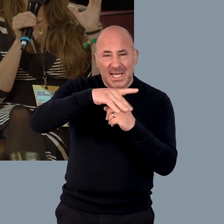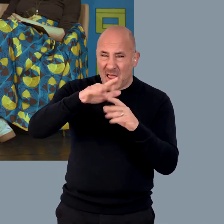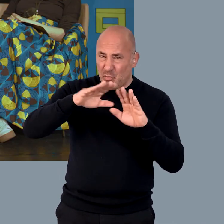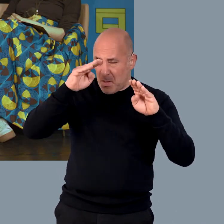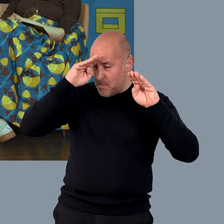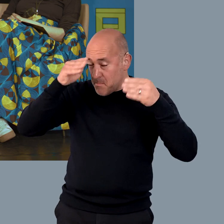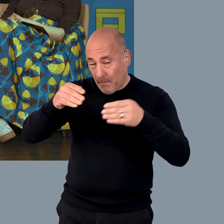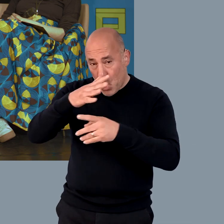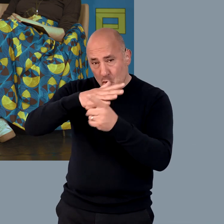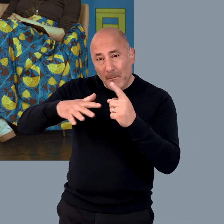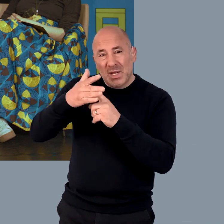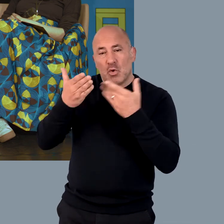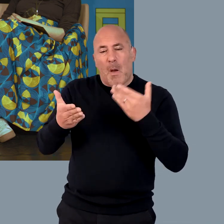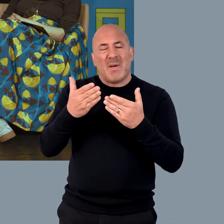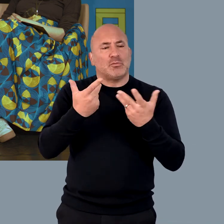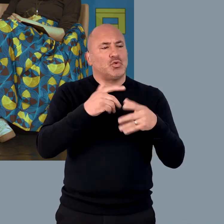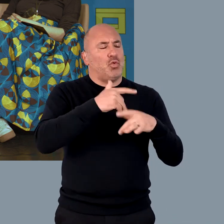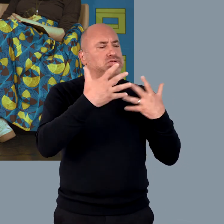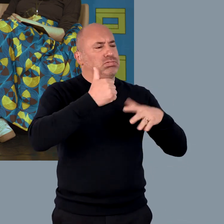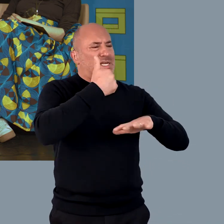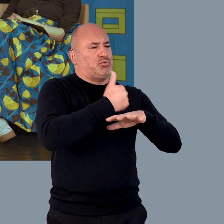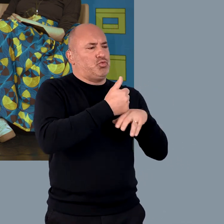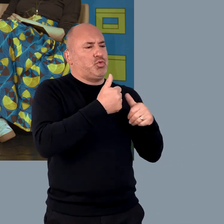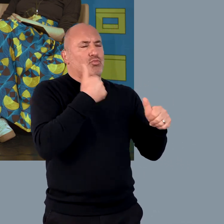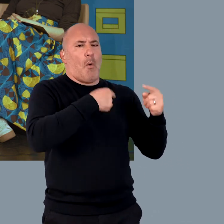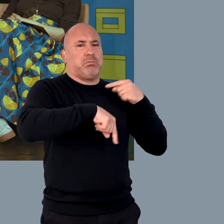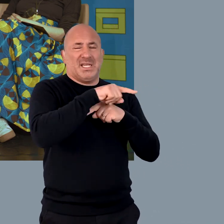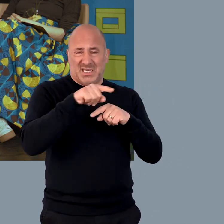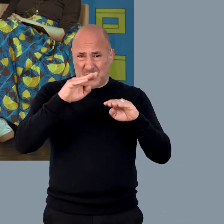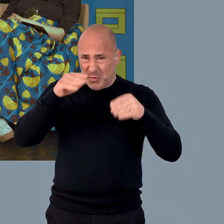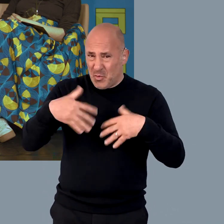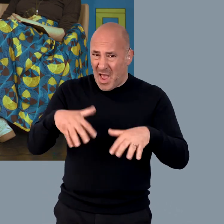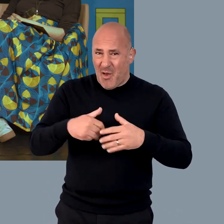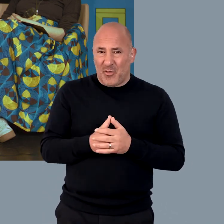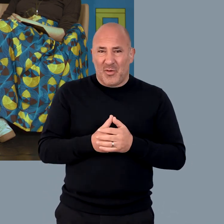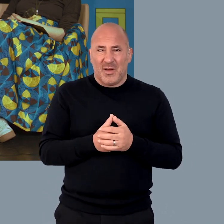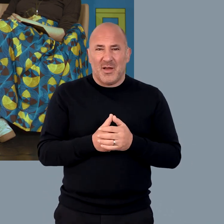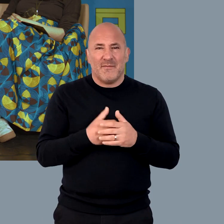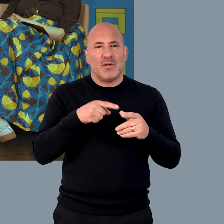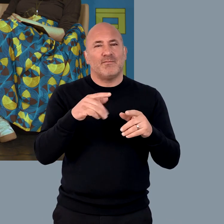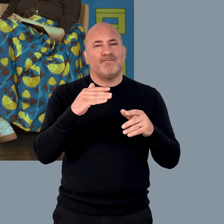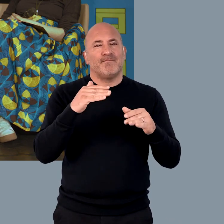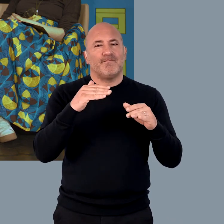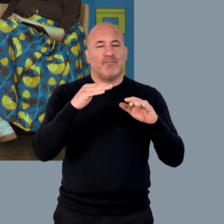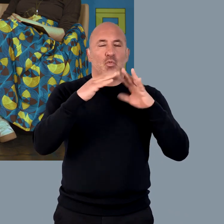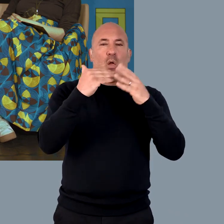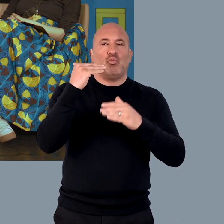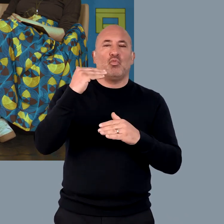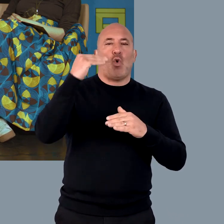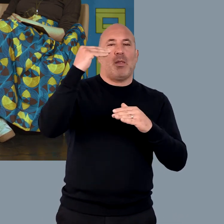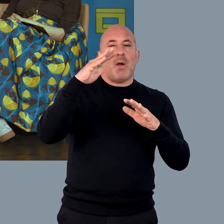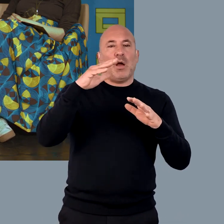to tap into their local communities, and they're much more community facing than a lot of institutions I find